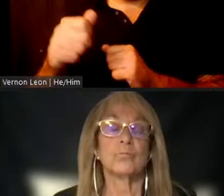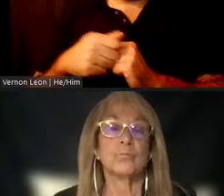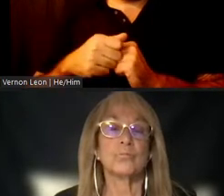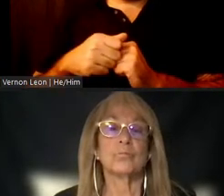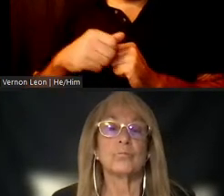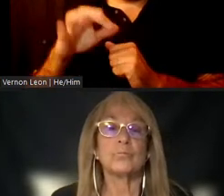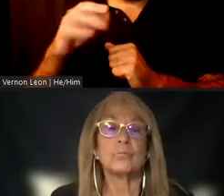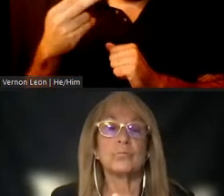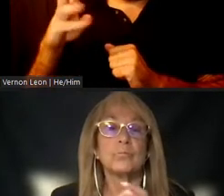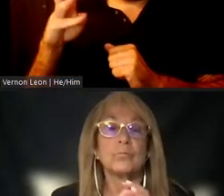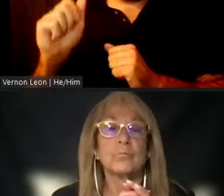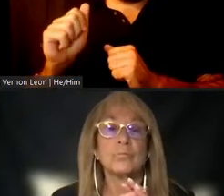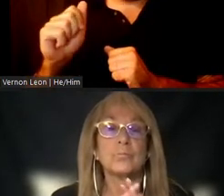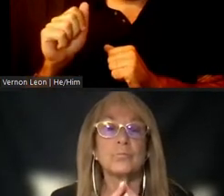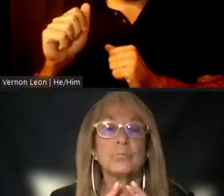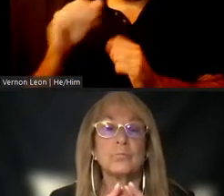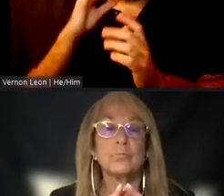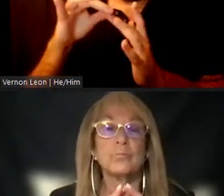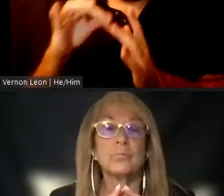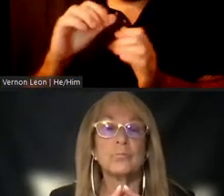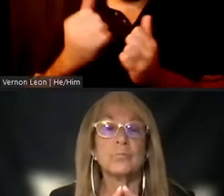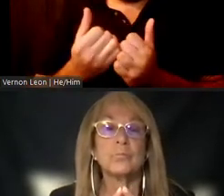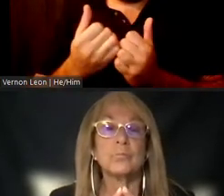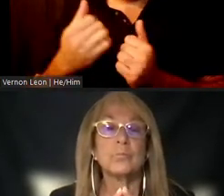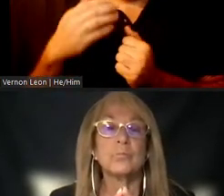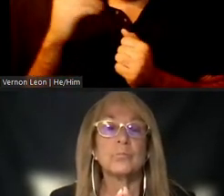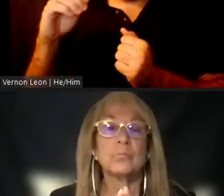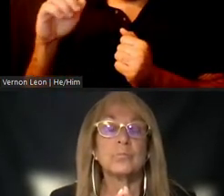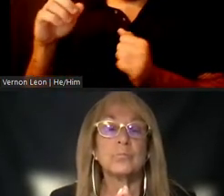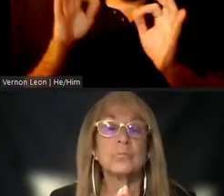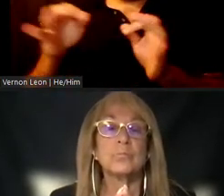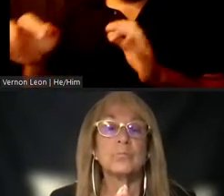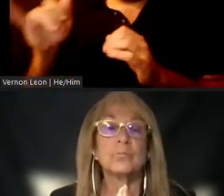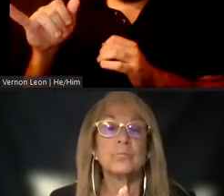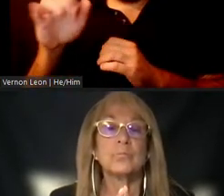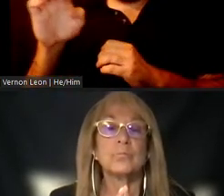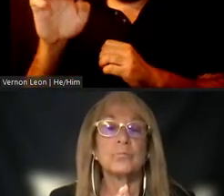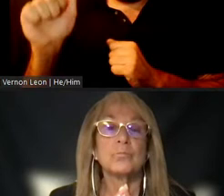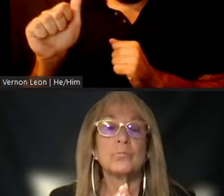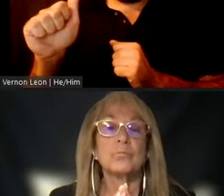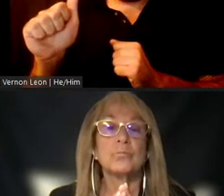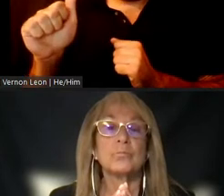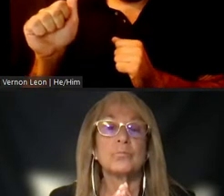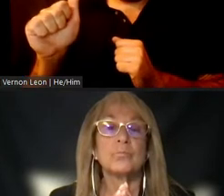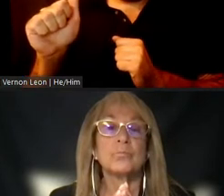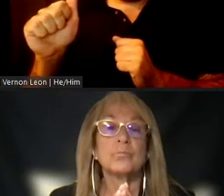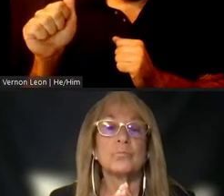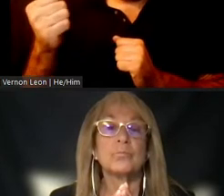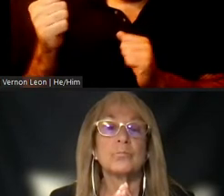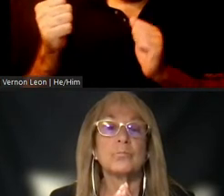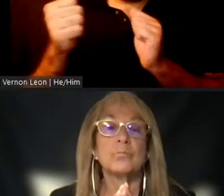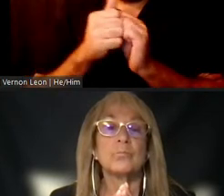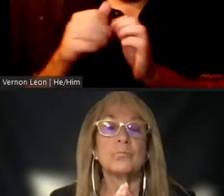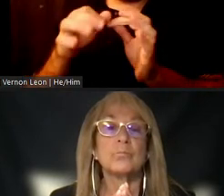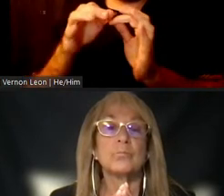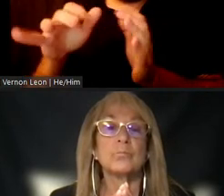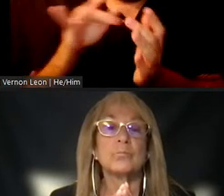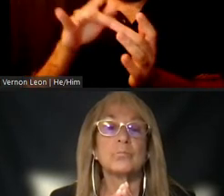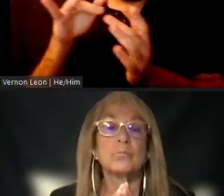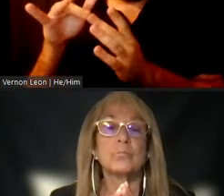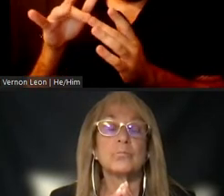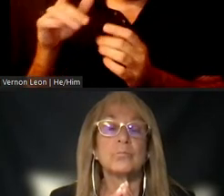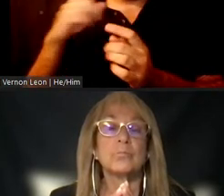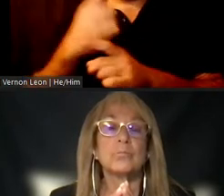Federal Highway Administration is the lead agency and has determined that an environmental assessment with extensive outreach is the appropriate level of